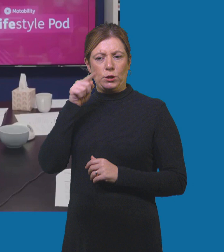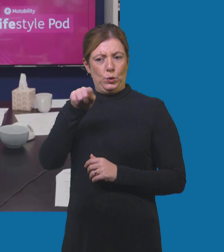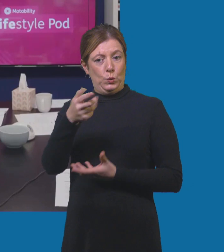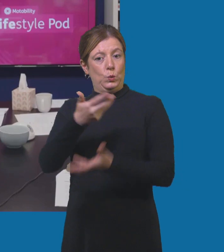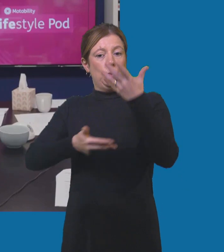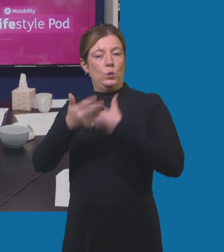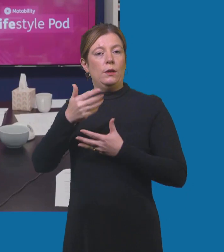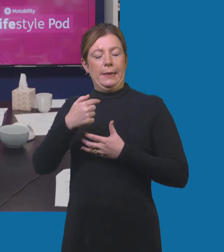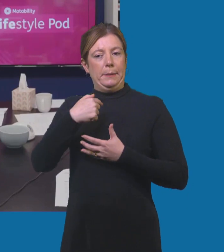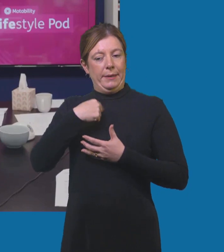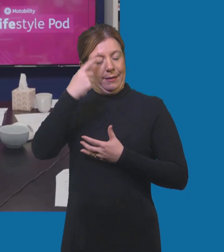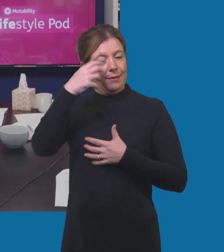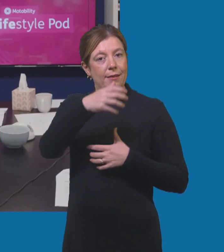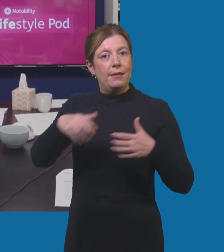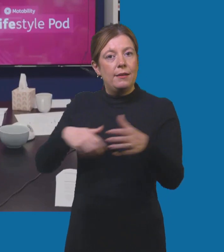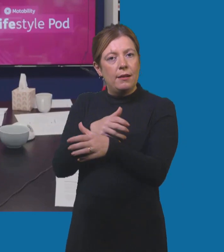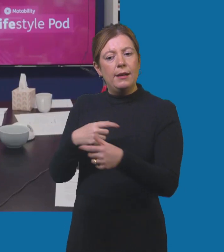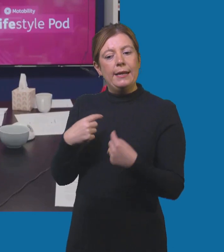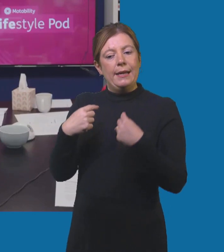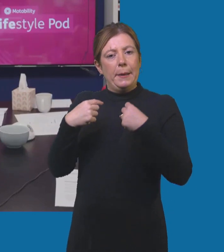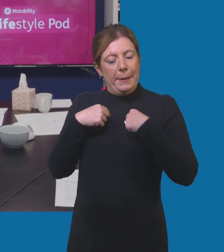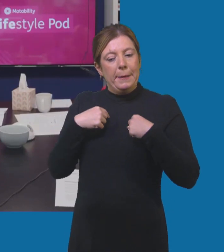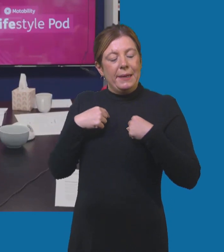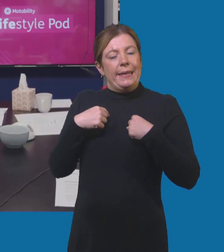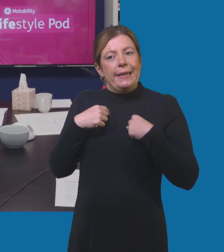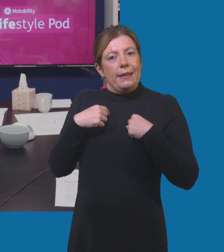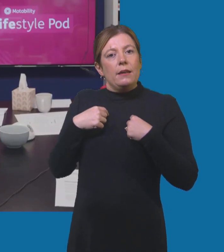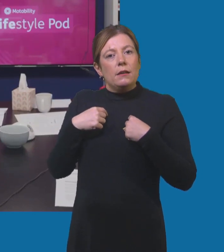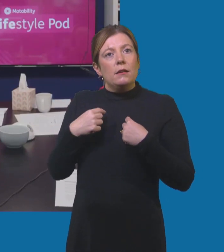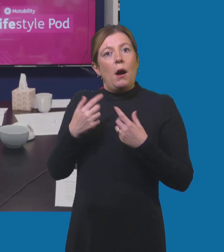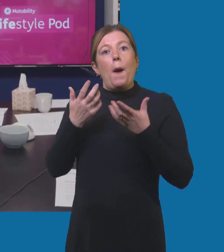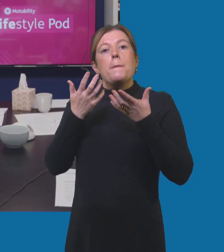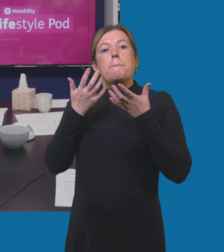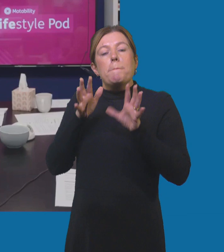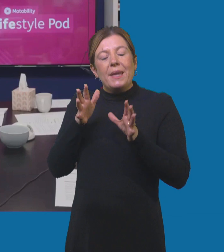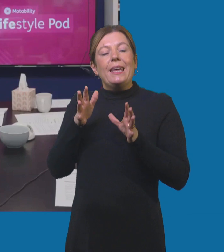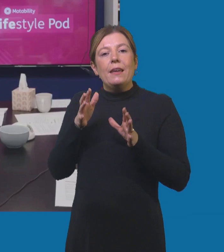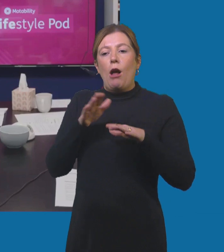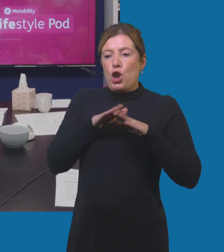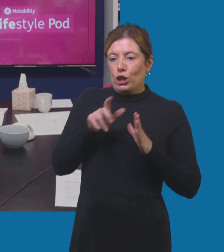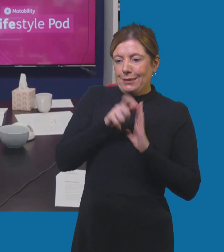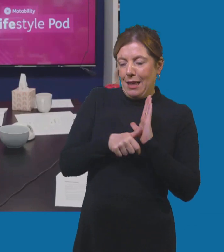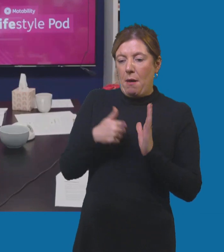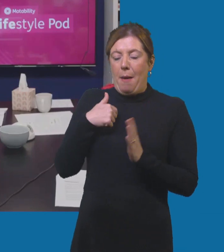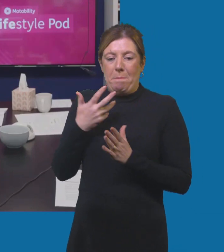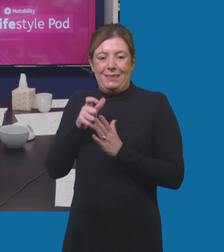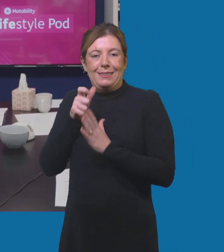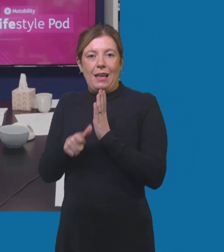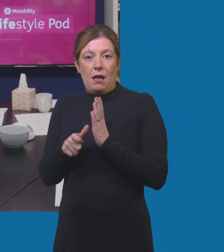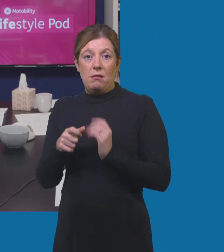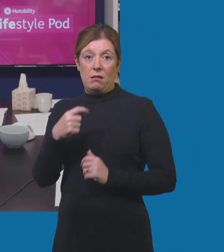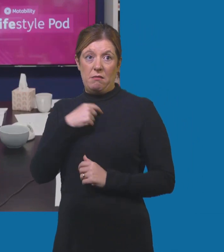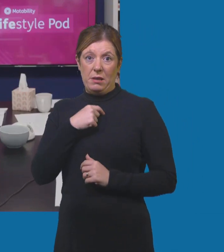I actually feel quite grateful in a way that I've seen both sides of it. You know, so I had